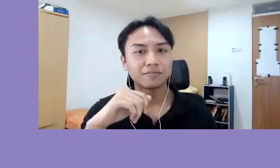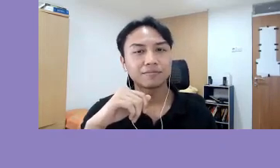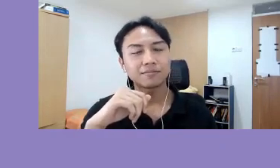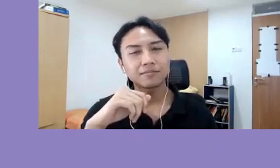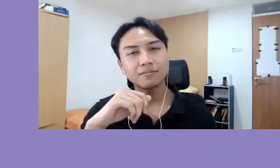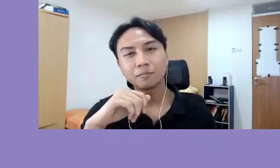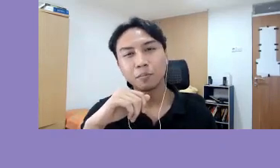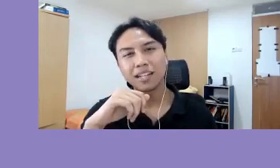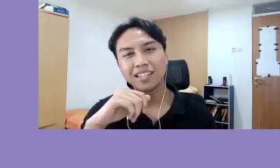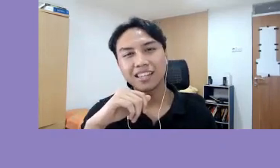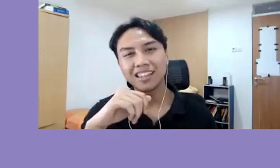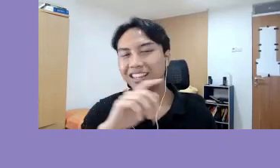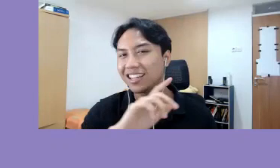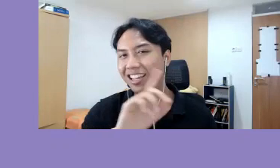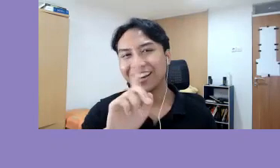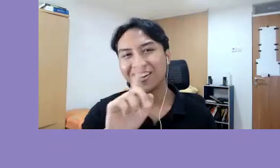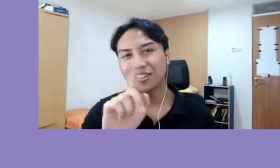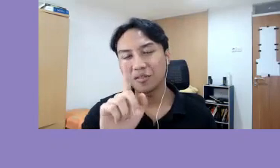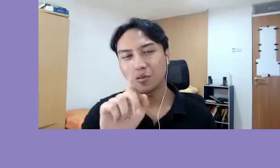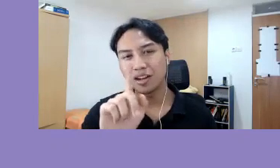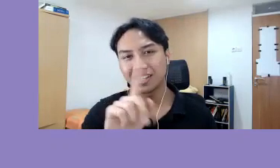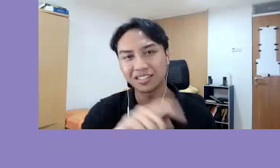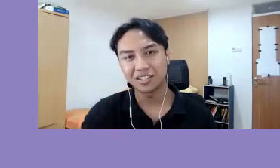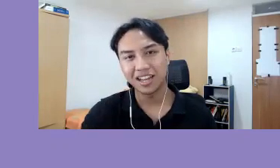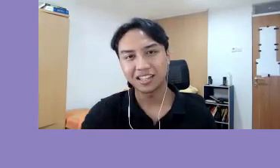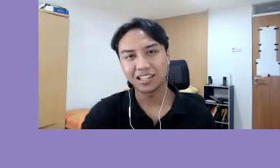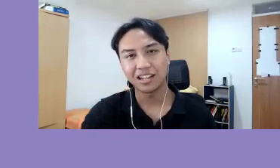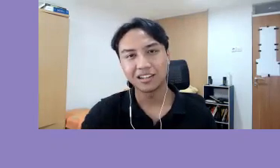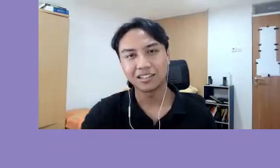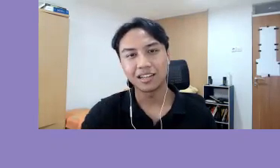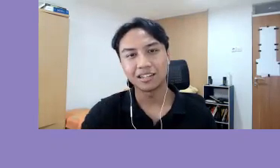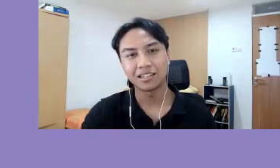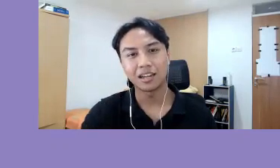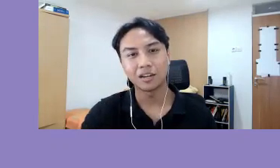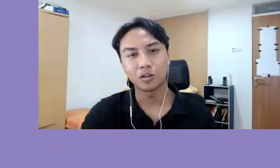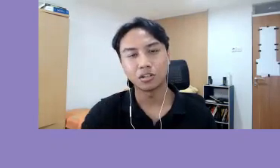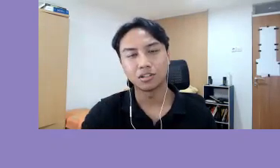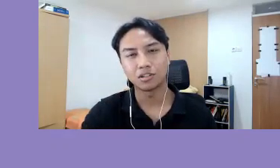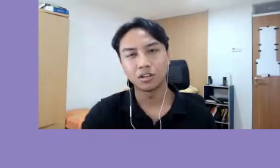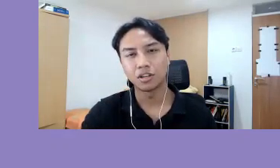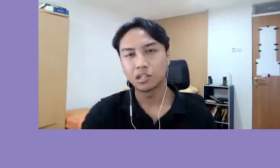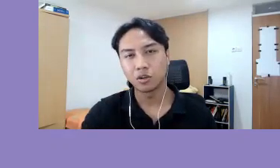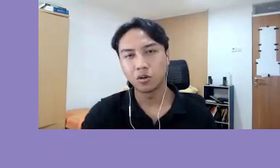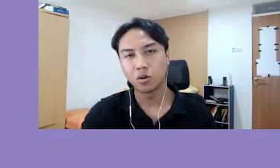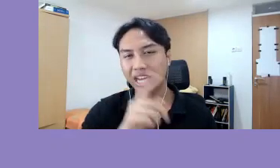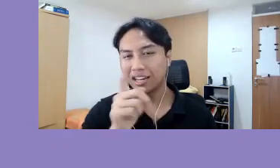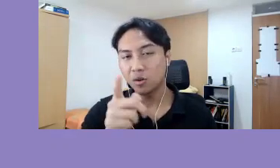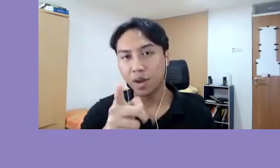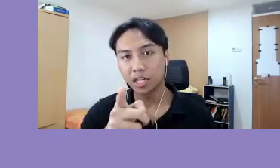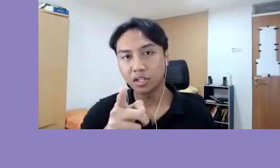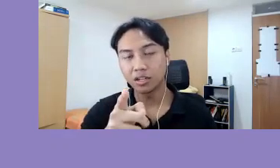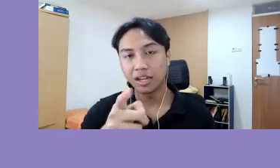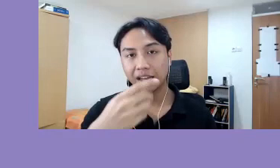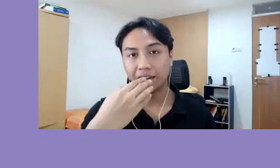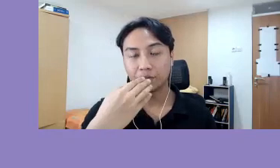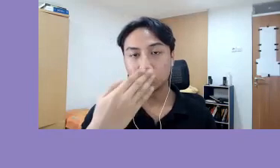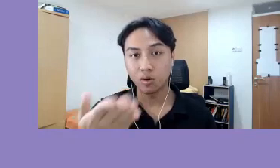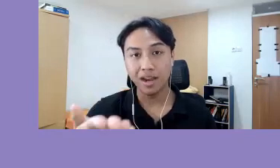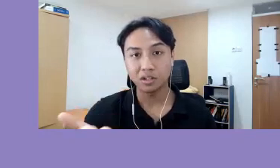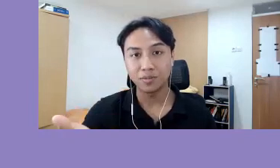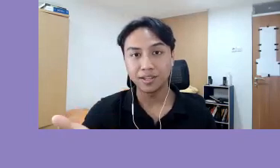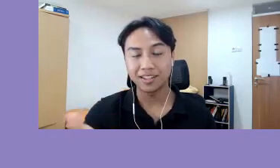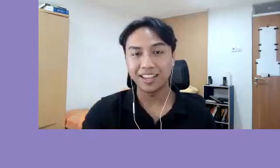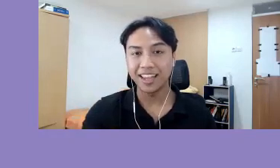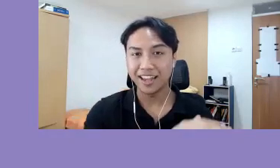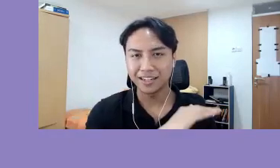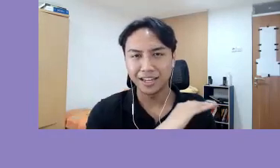society. But sadly, not everyone in society understands sign languages. So can you imagine if you